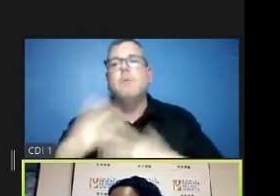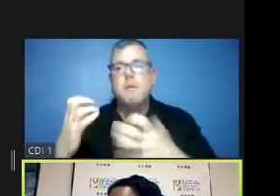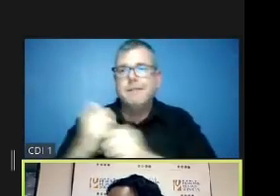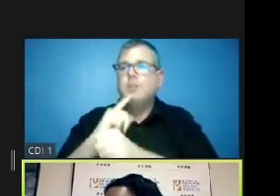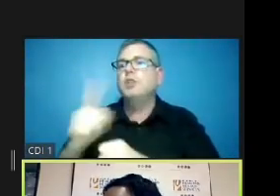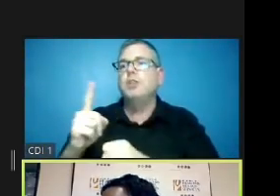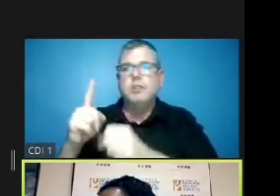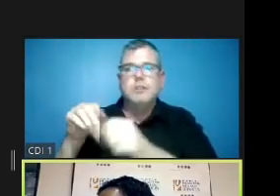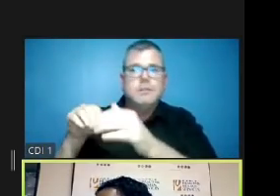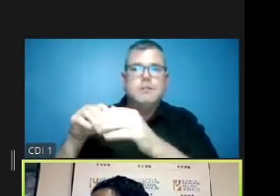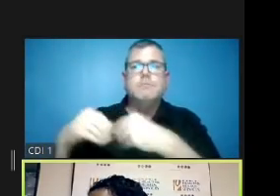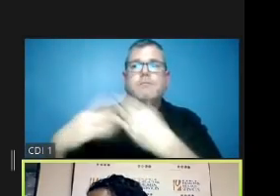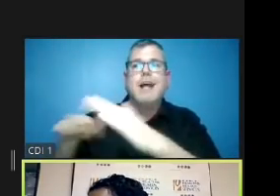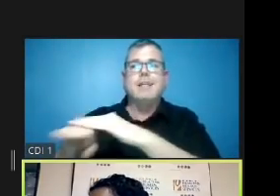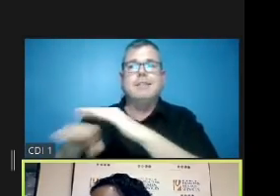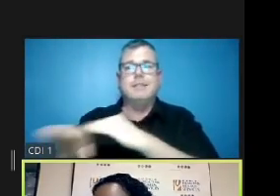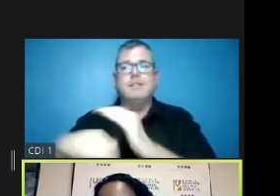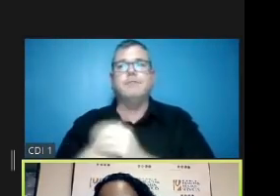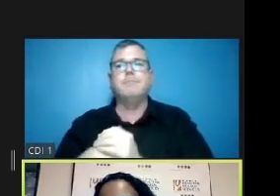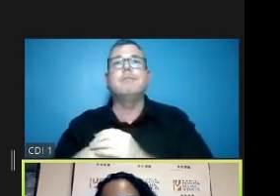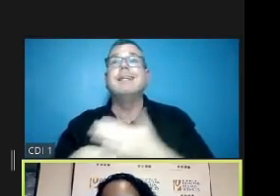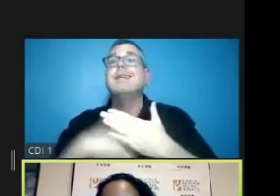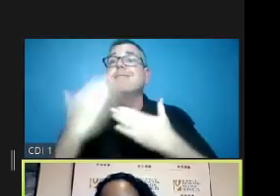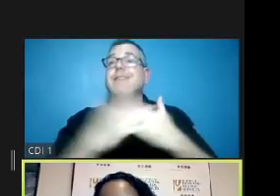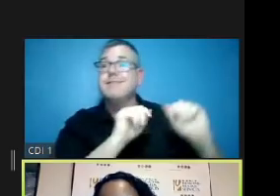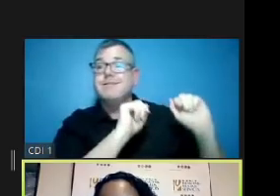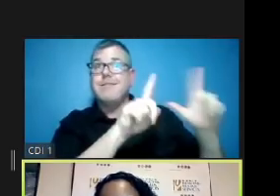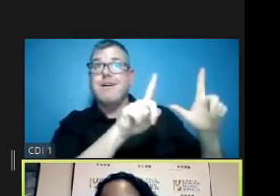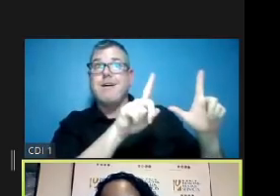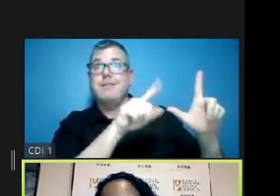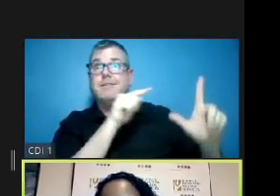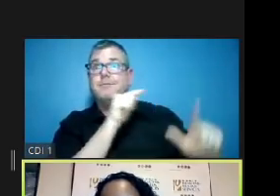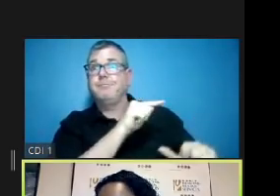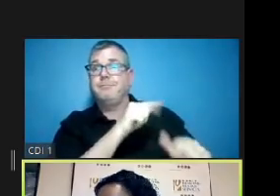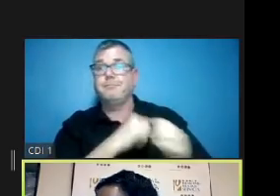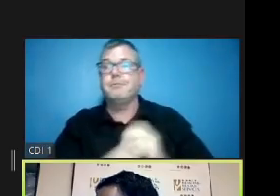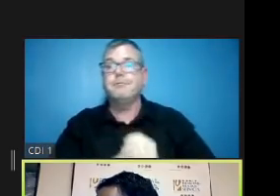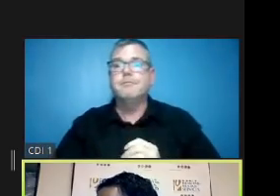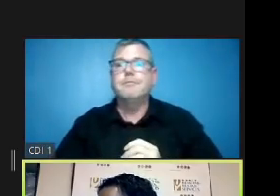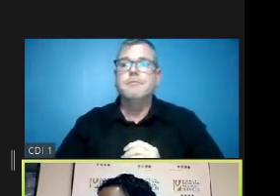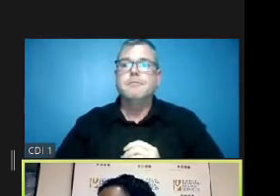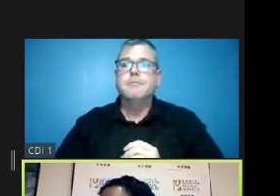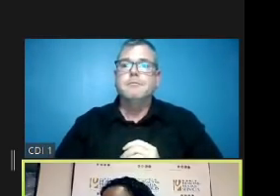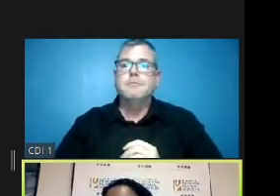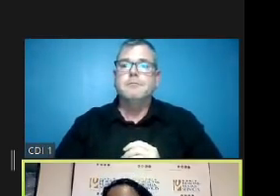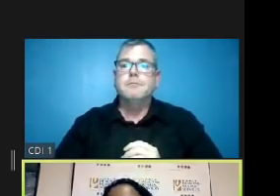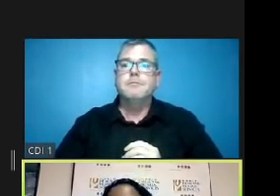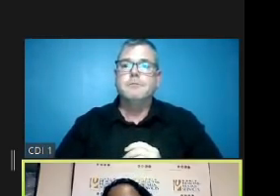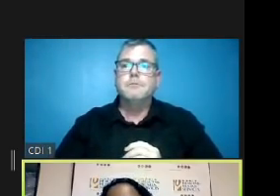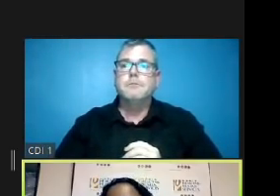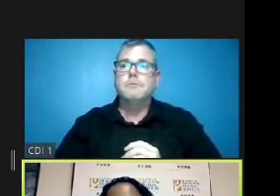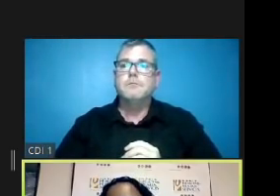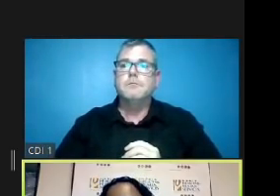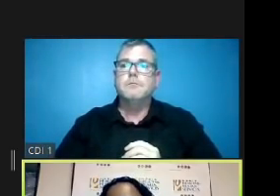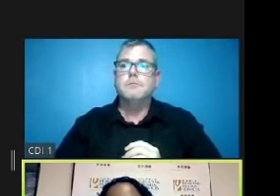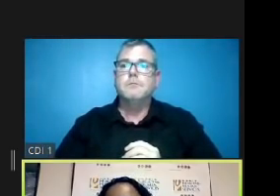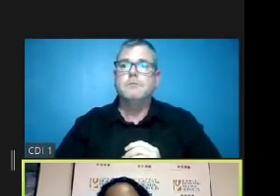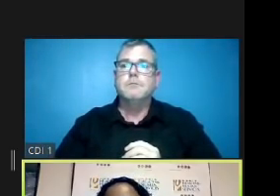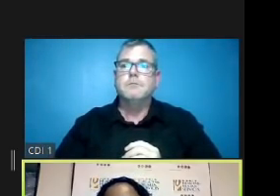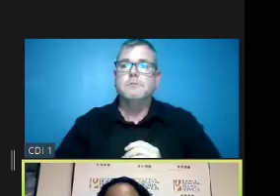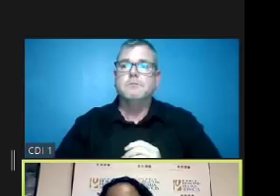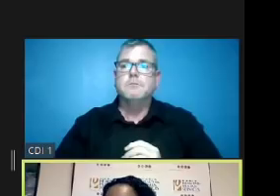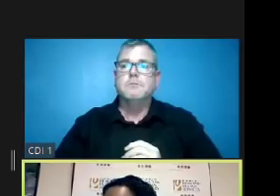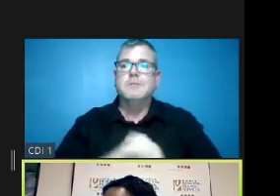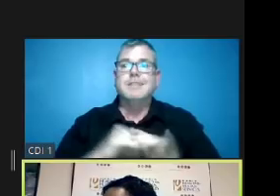I want to mention that we are committed, as part of our commitment to transparency, we've started a community